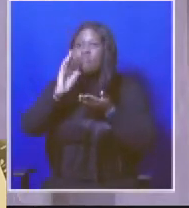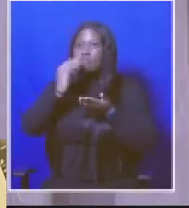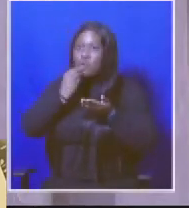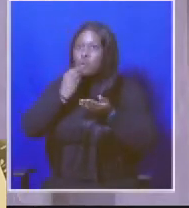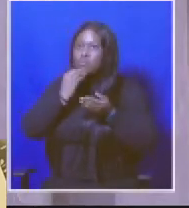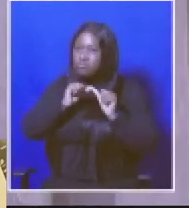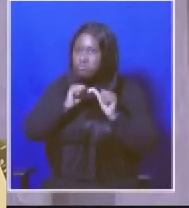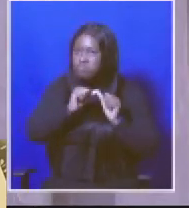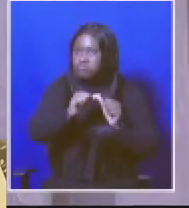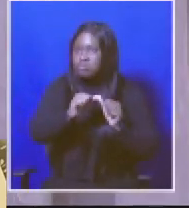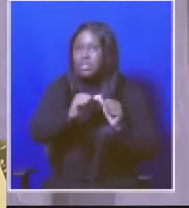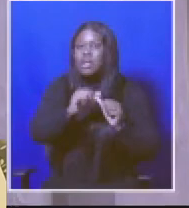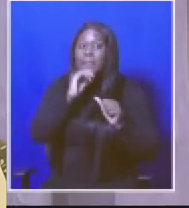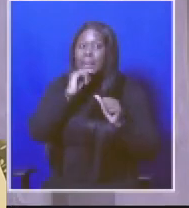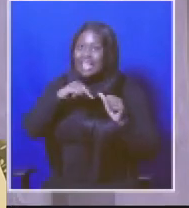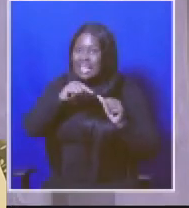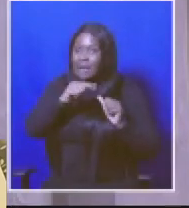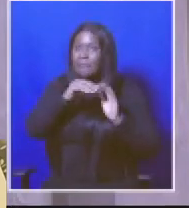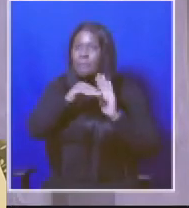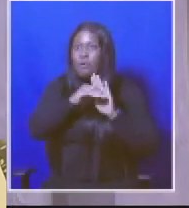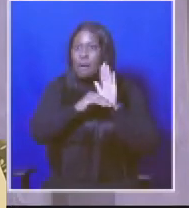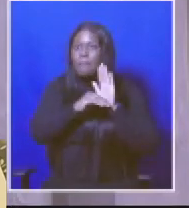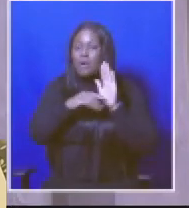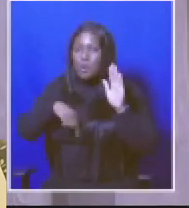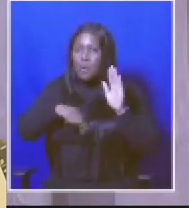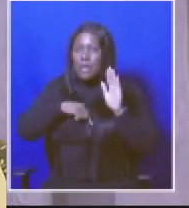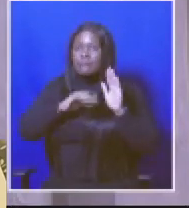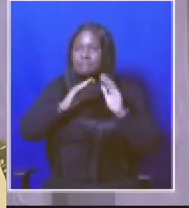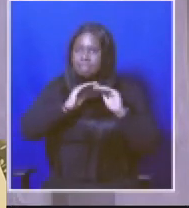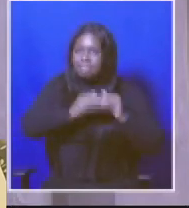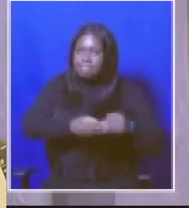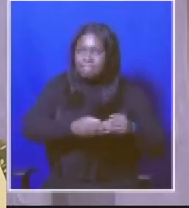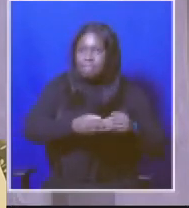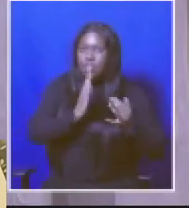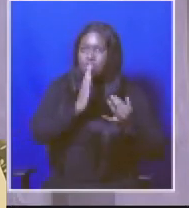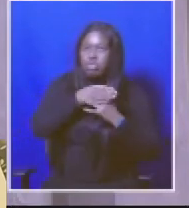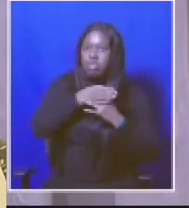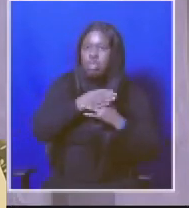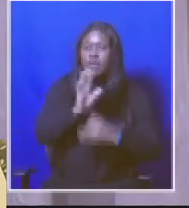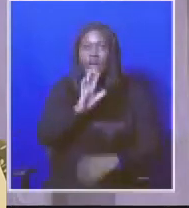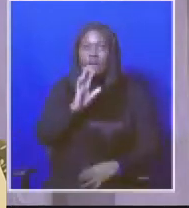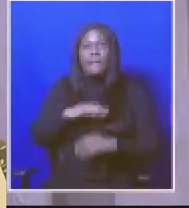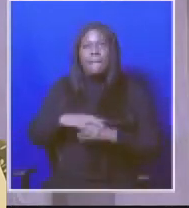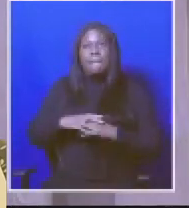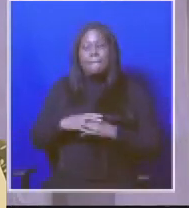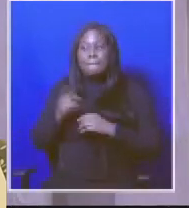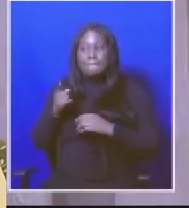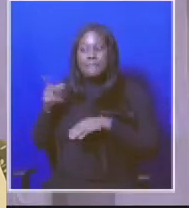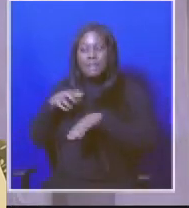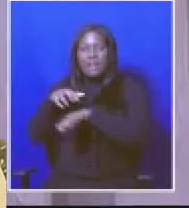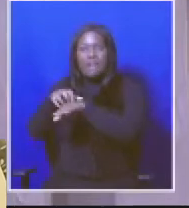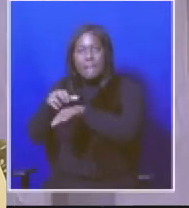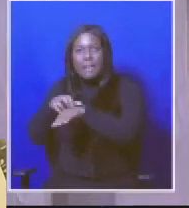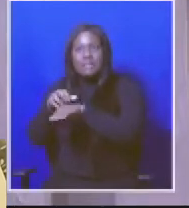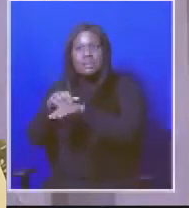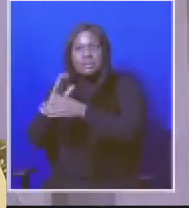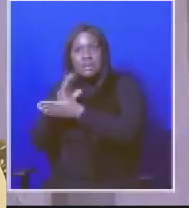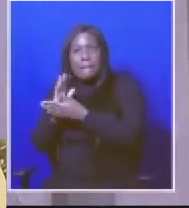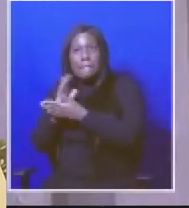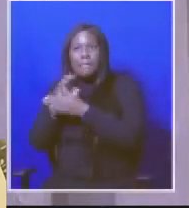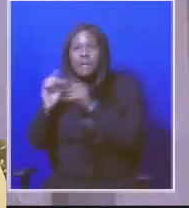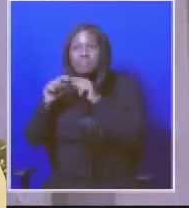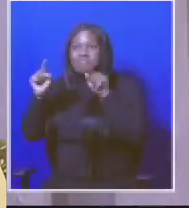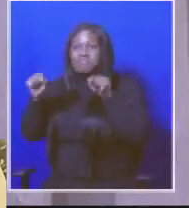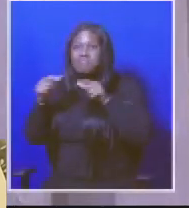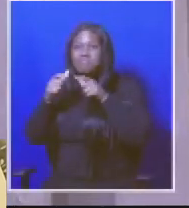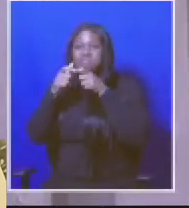targets. But what we are saying is that when you go out there, you do find farmers with vast tracts of land.